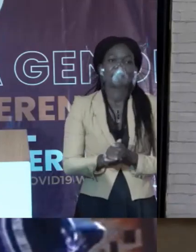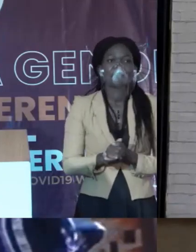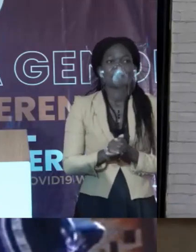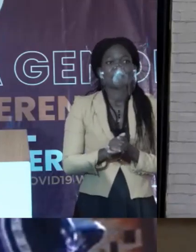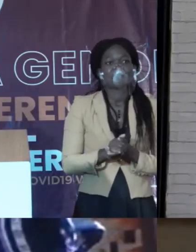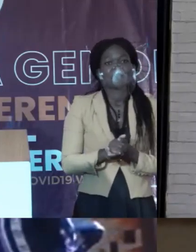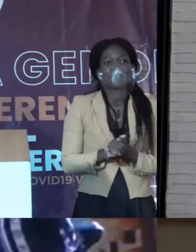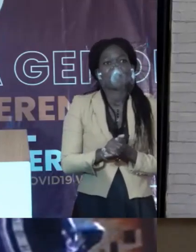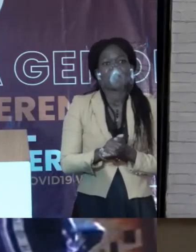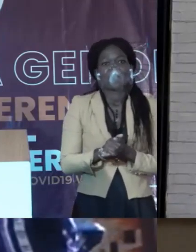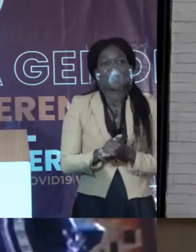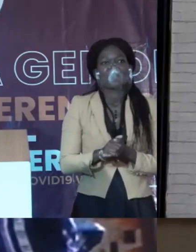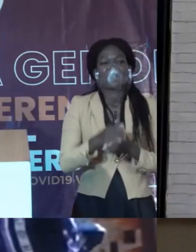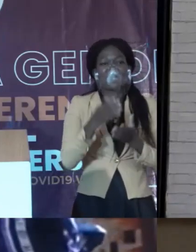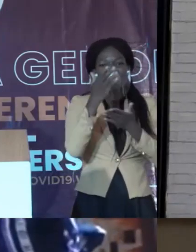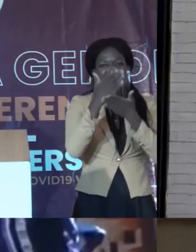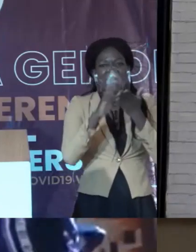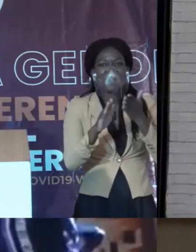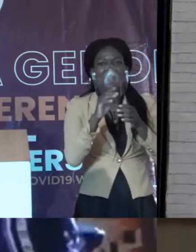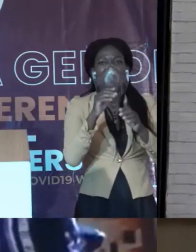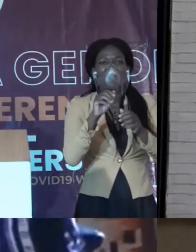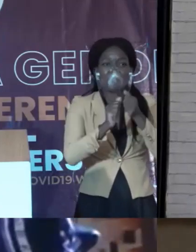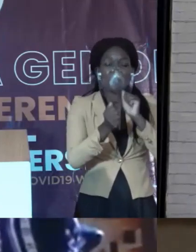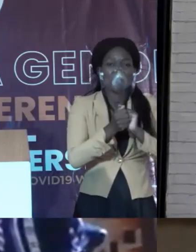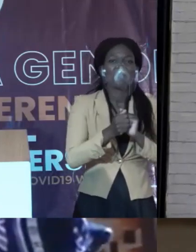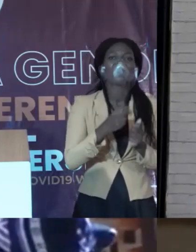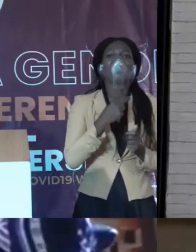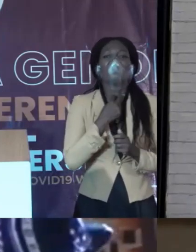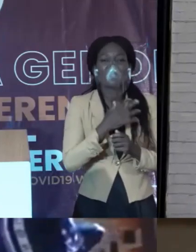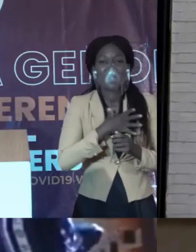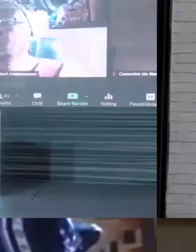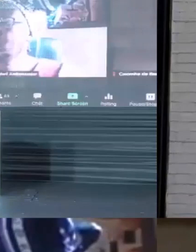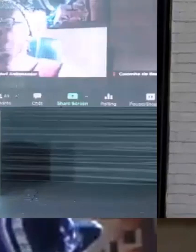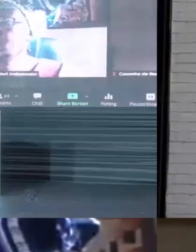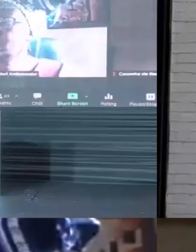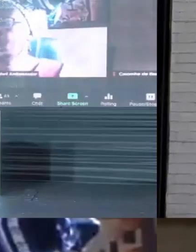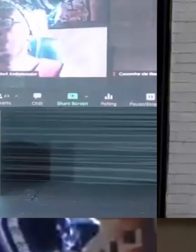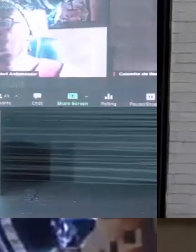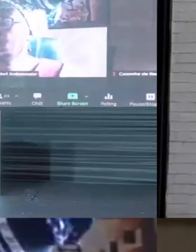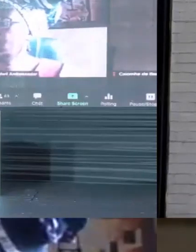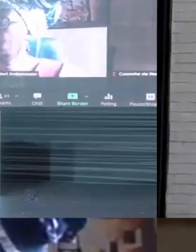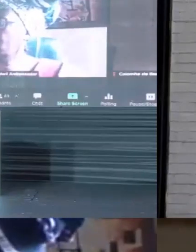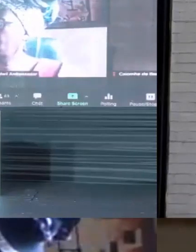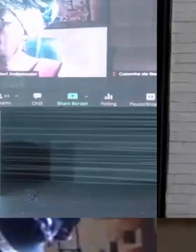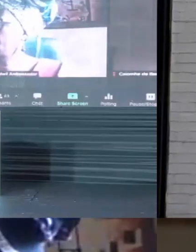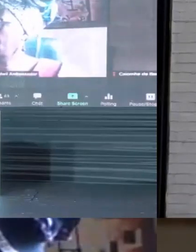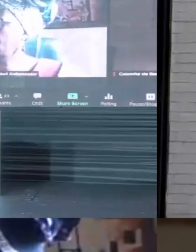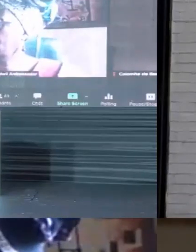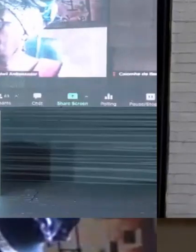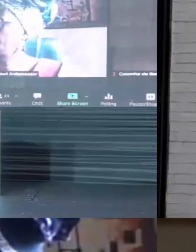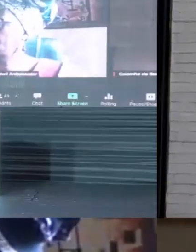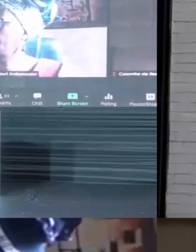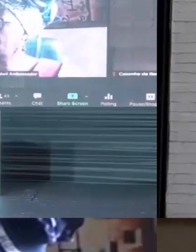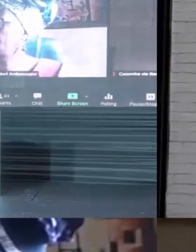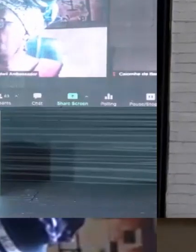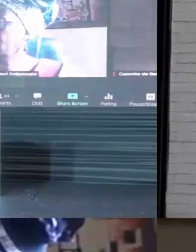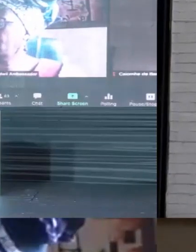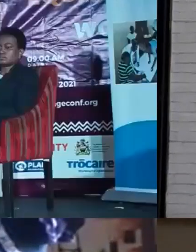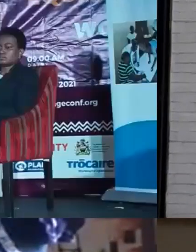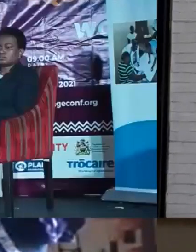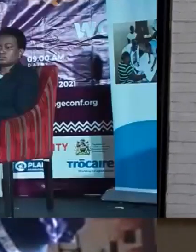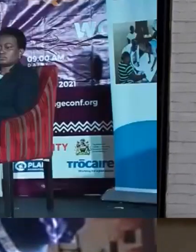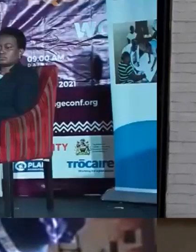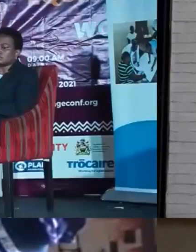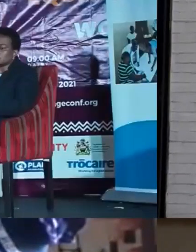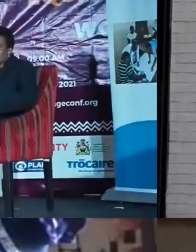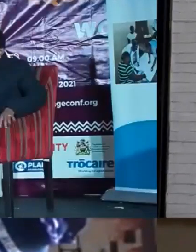are restricting women's participation, not just in financial inclusion, but participation broadly in the economy,